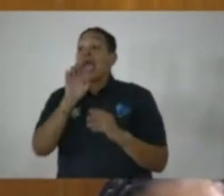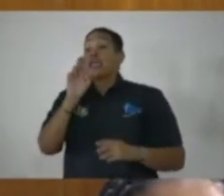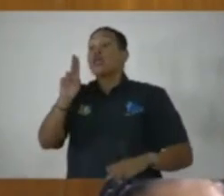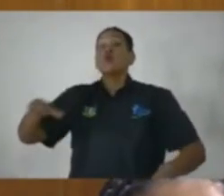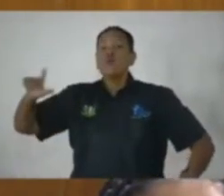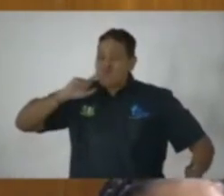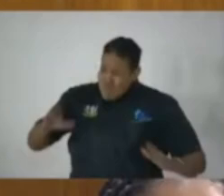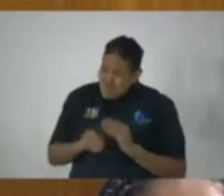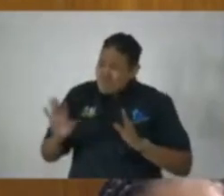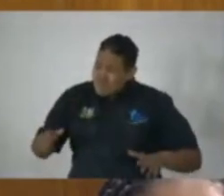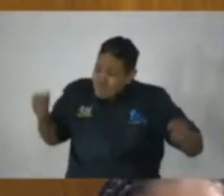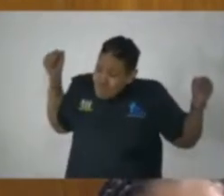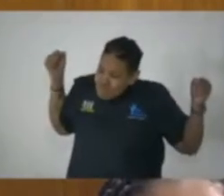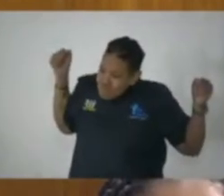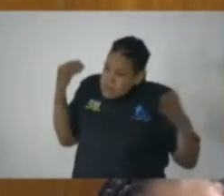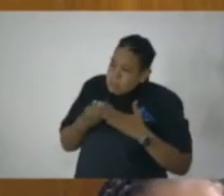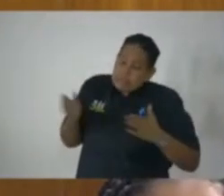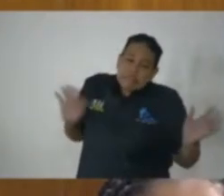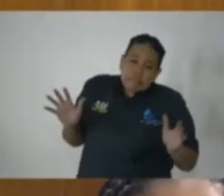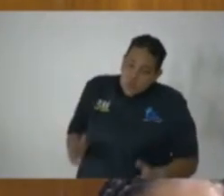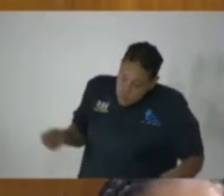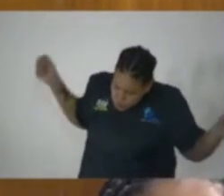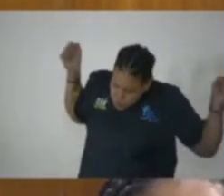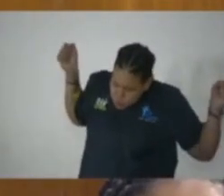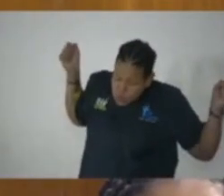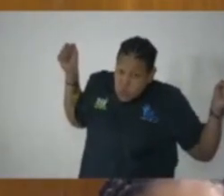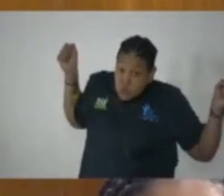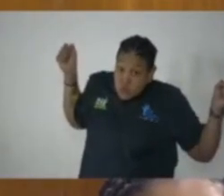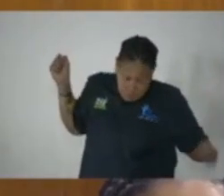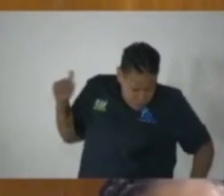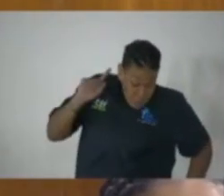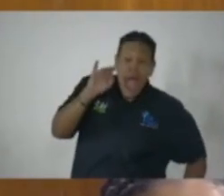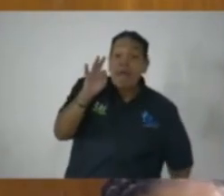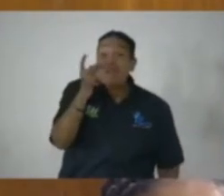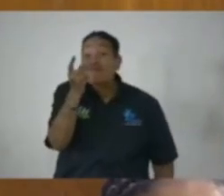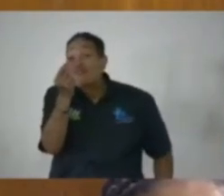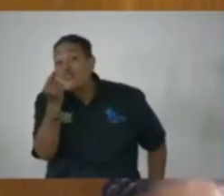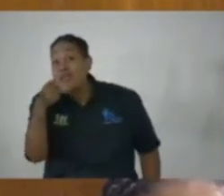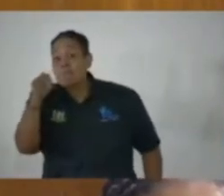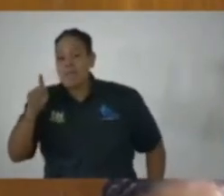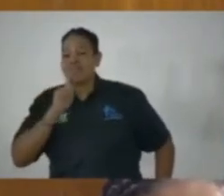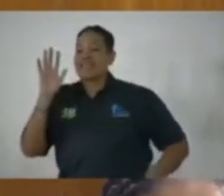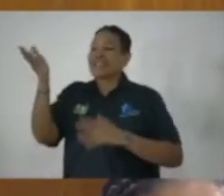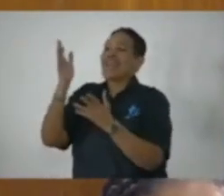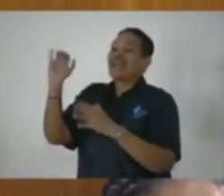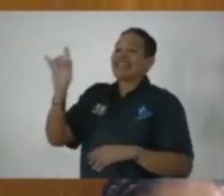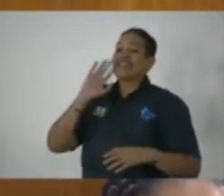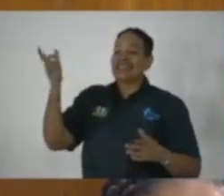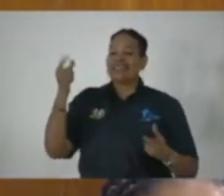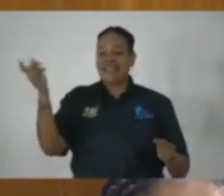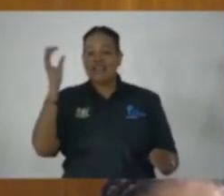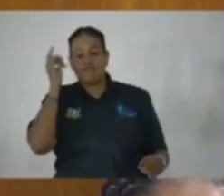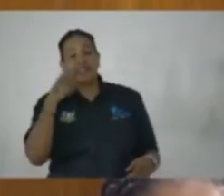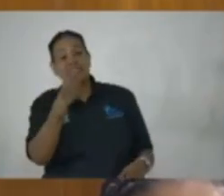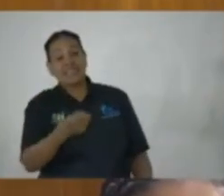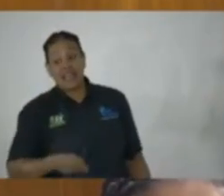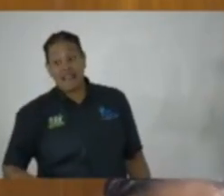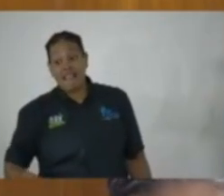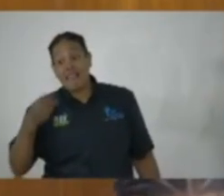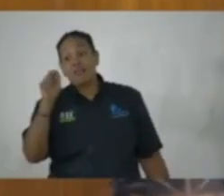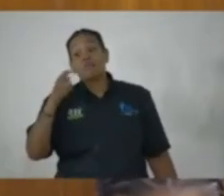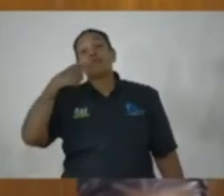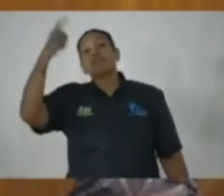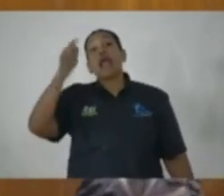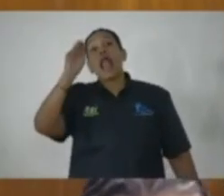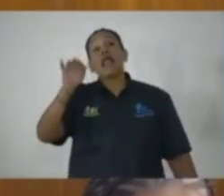EU also withheld funding. So when IMF did it, it wasn't because PMP talked to them, because that's what they go on the radio with later. That PMP